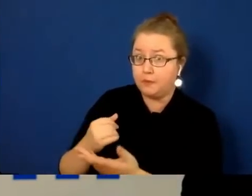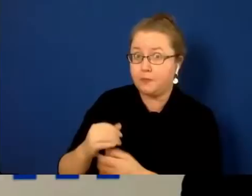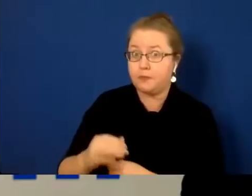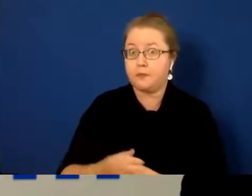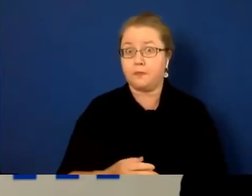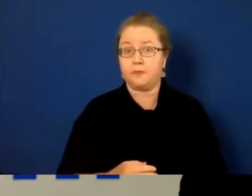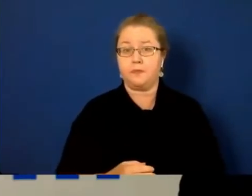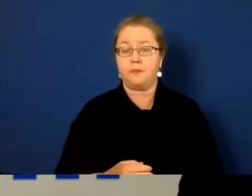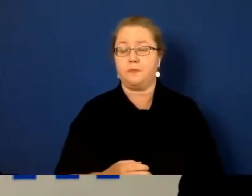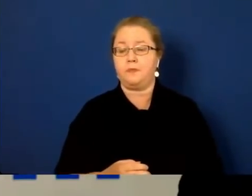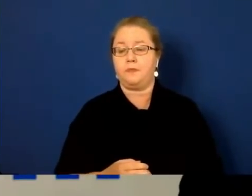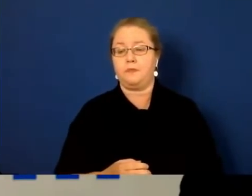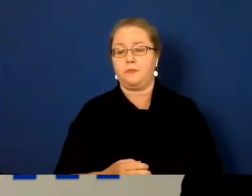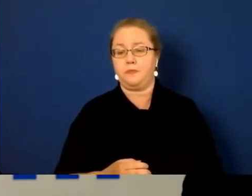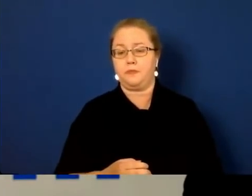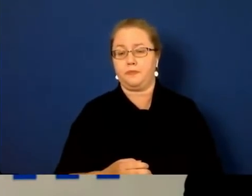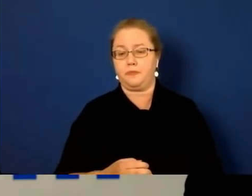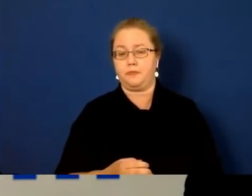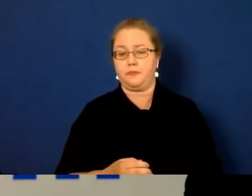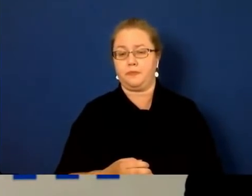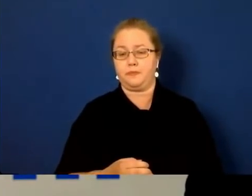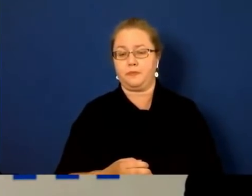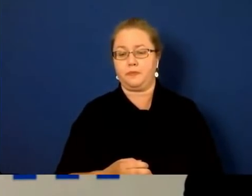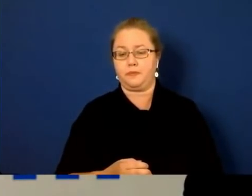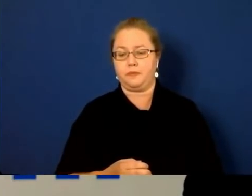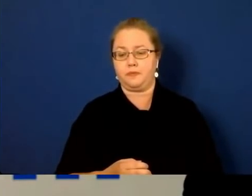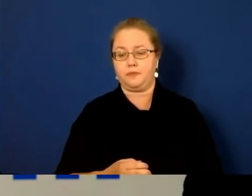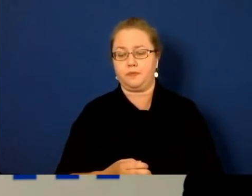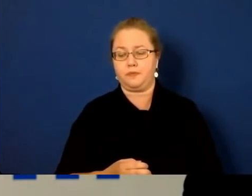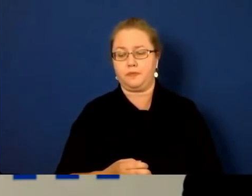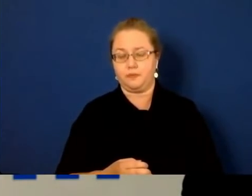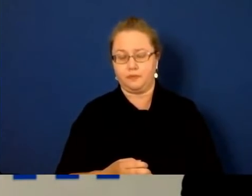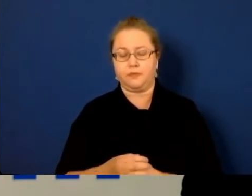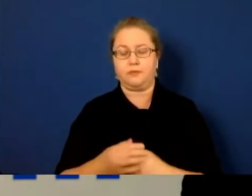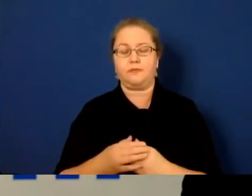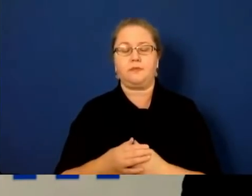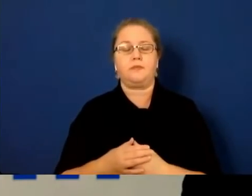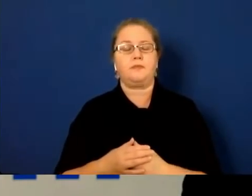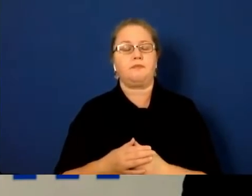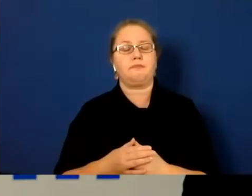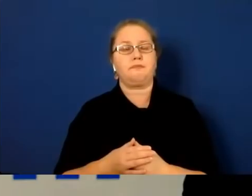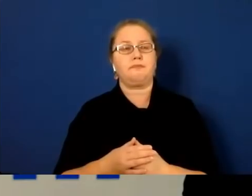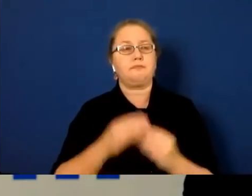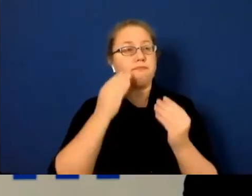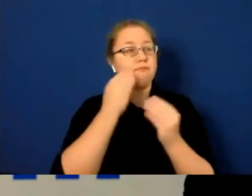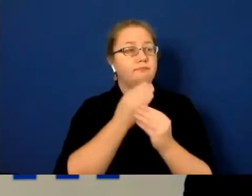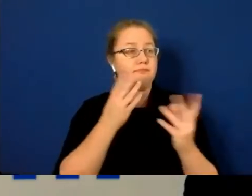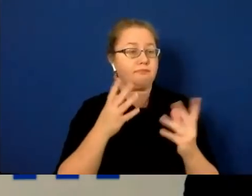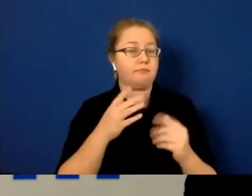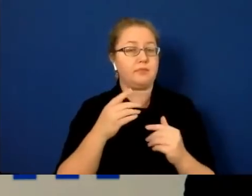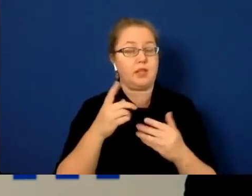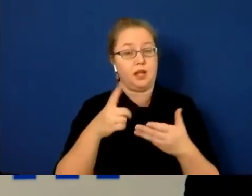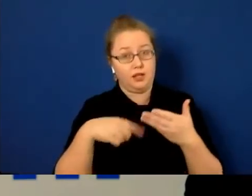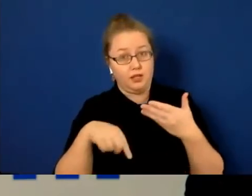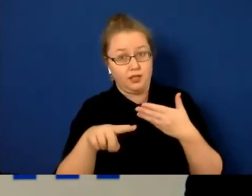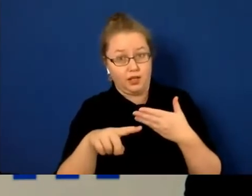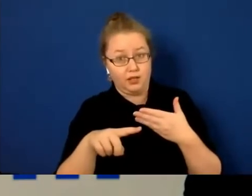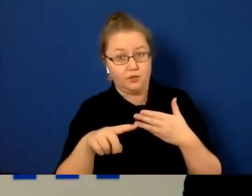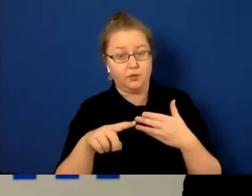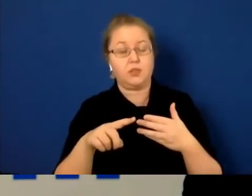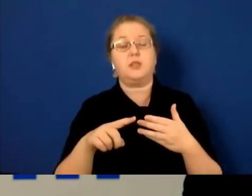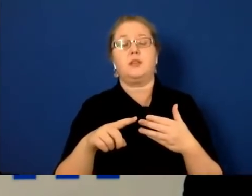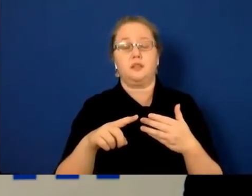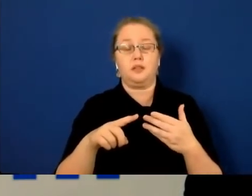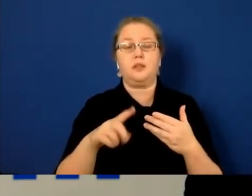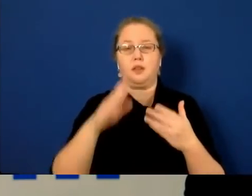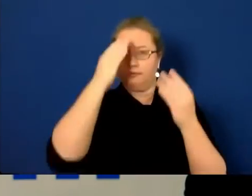homes, making sure that those measures are in place, we have sufficient stores of personal protective equipment. We will be